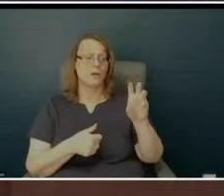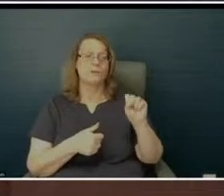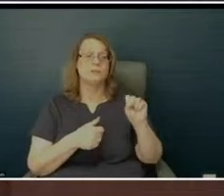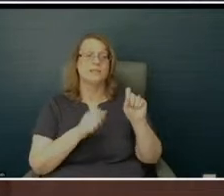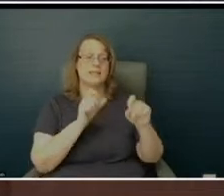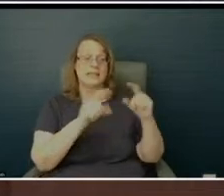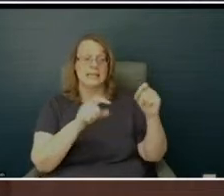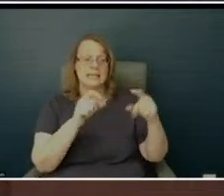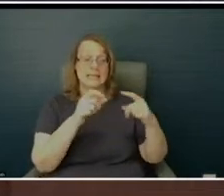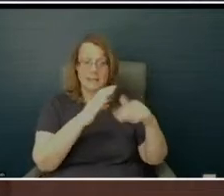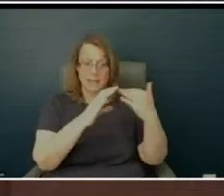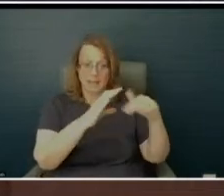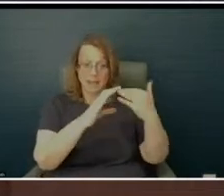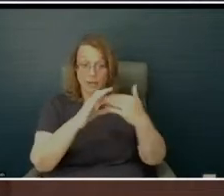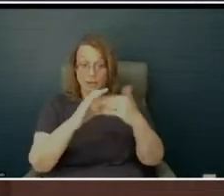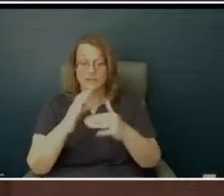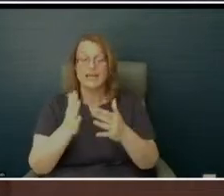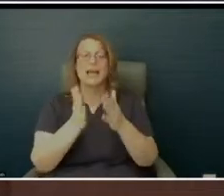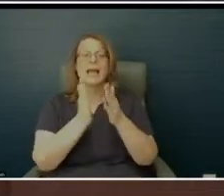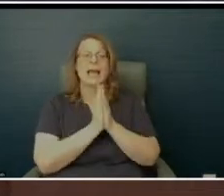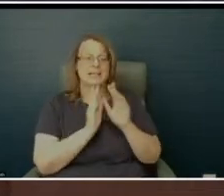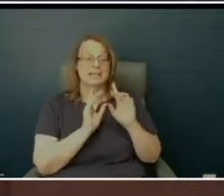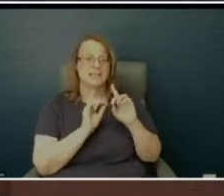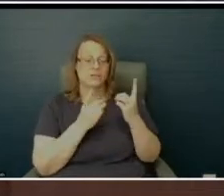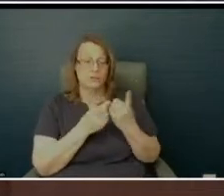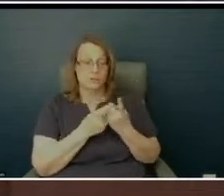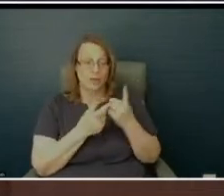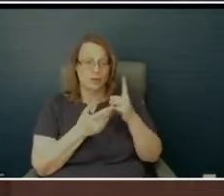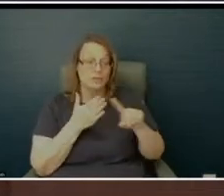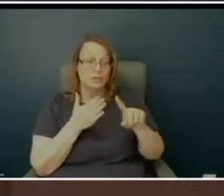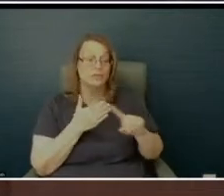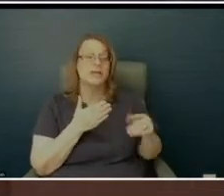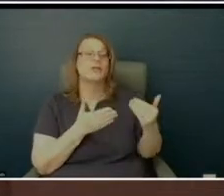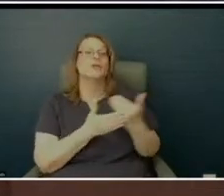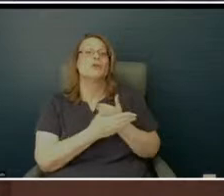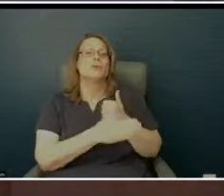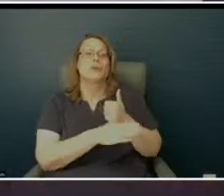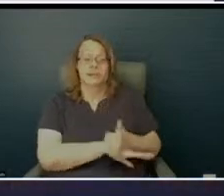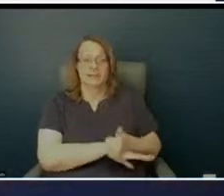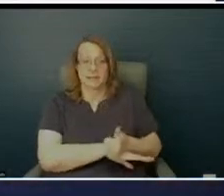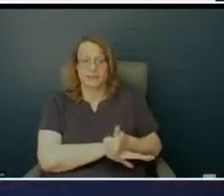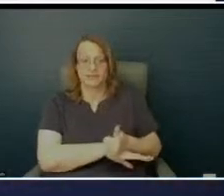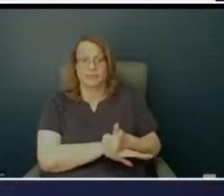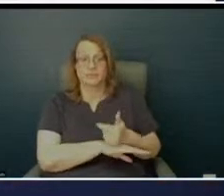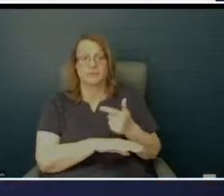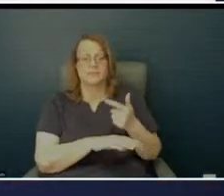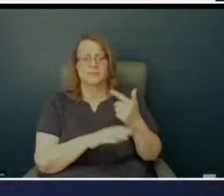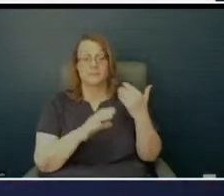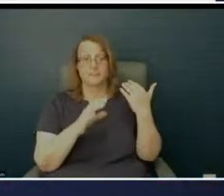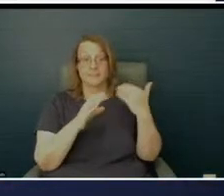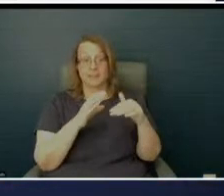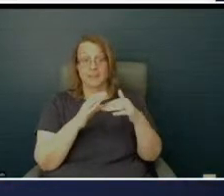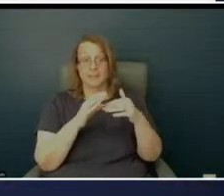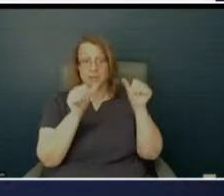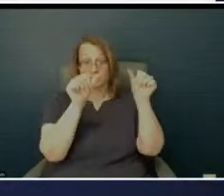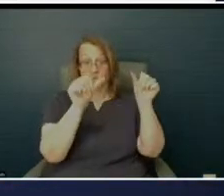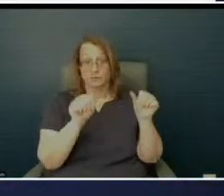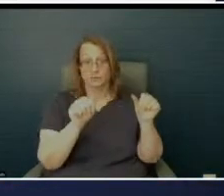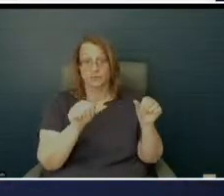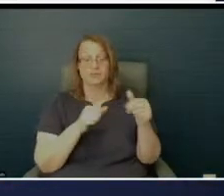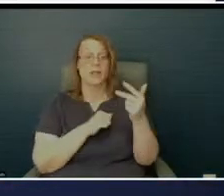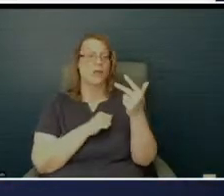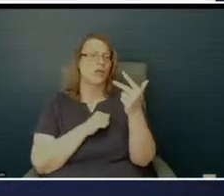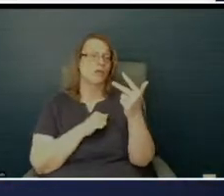set of allegations. We're going to put those emails here on the screen. Here we see 3 requests made